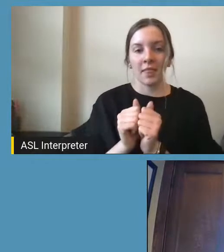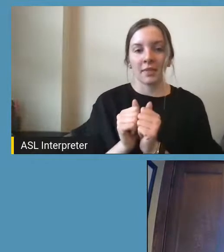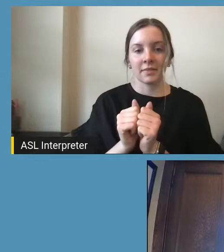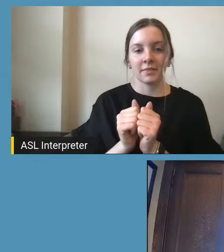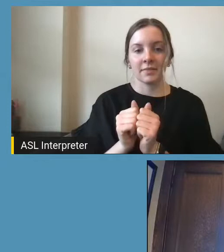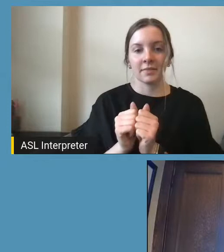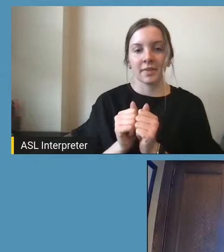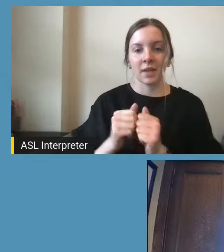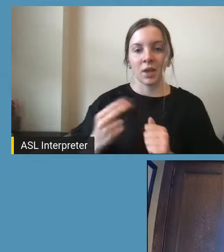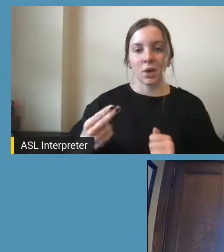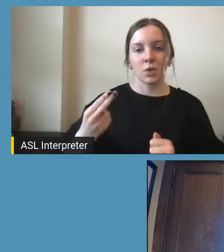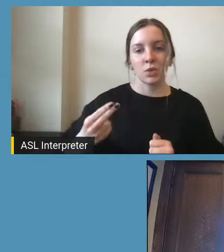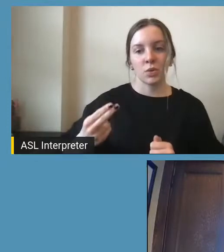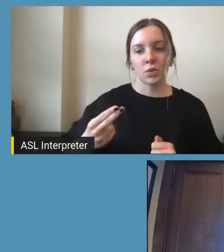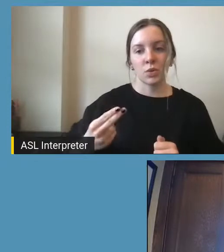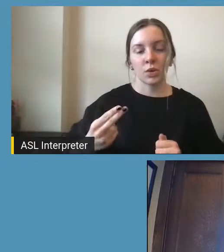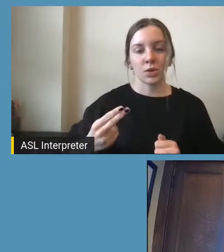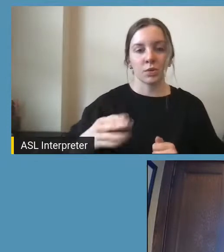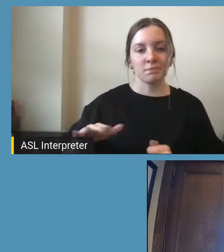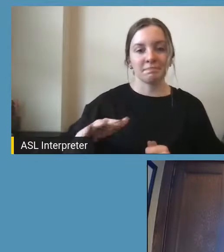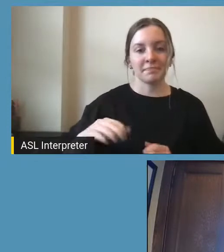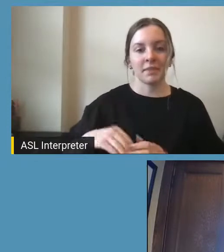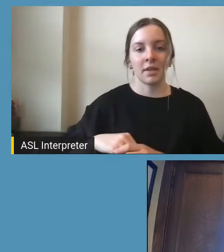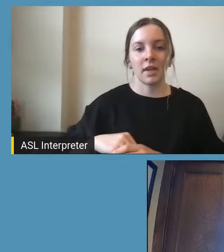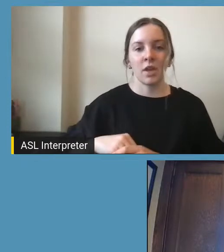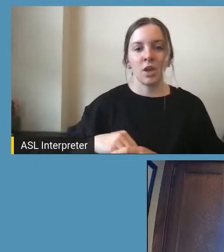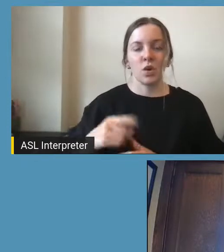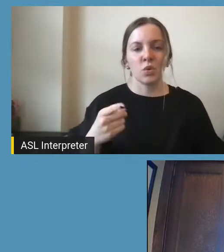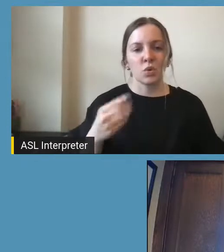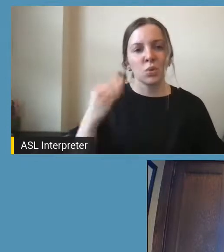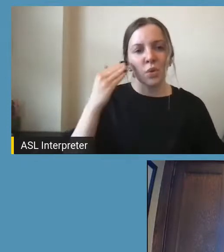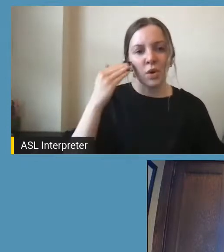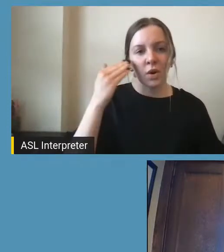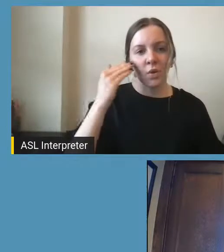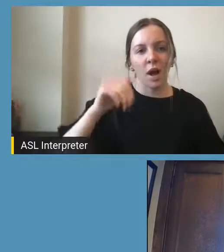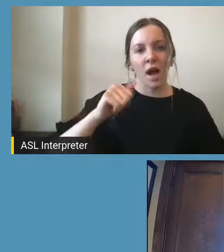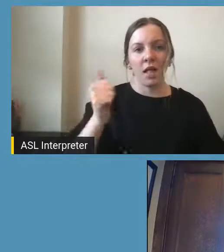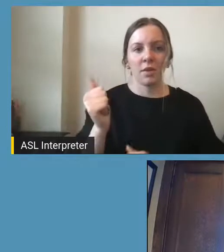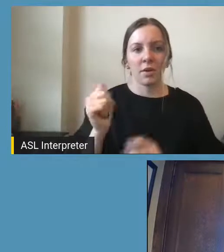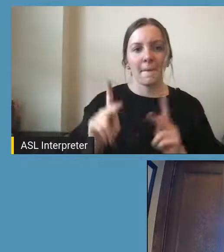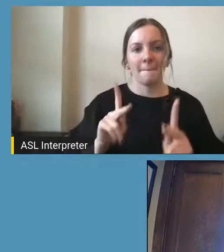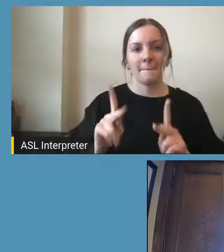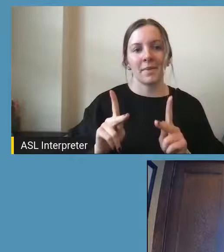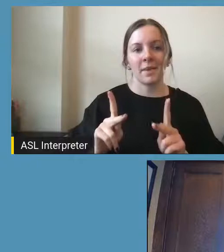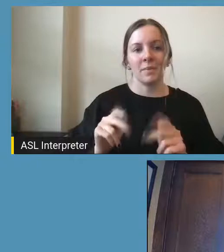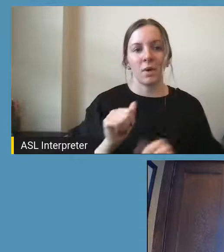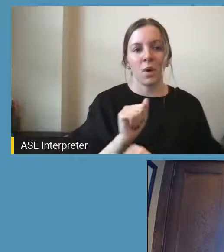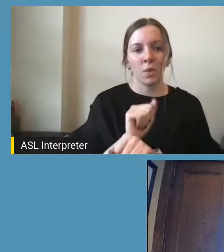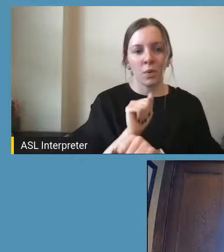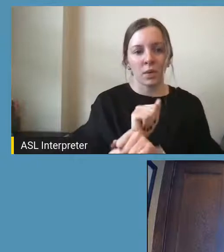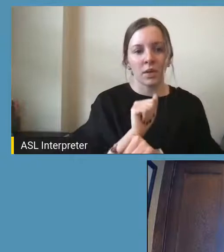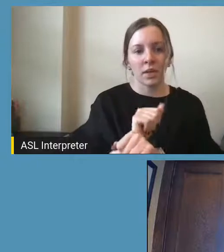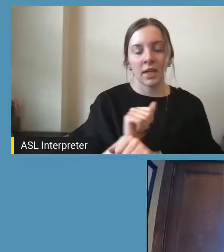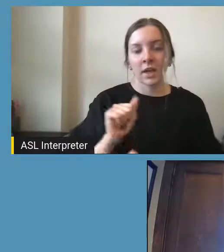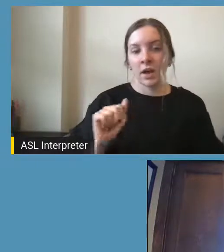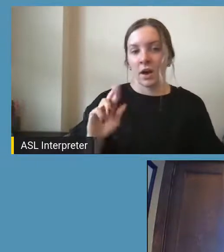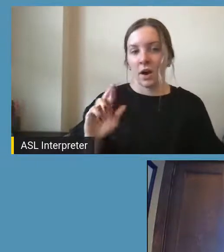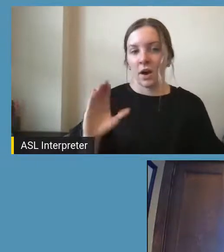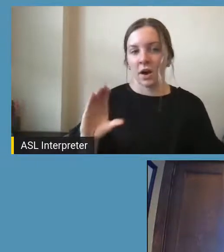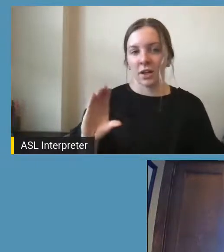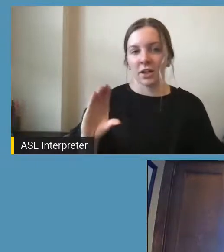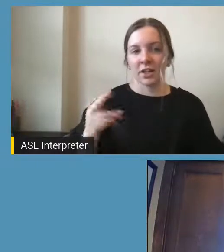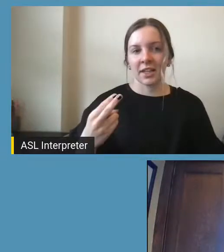know anyone doing this? I have trouble finding a community. So are there any other folks out there that are actually doing this